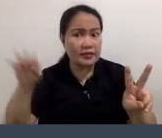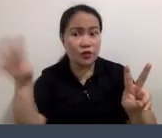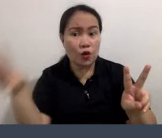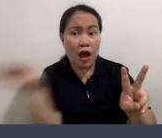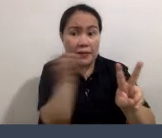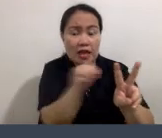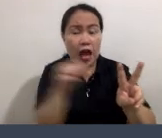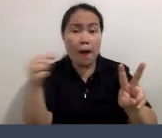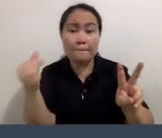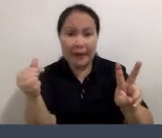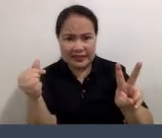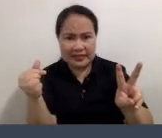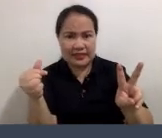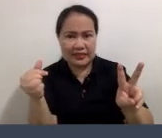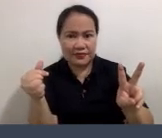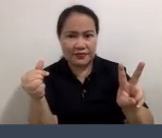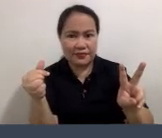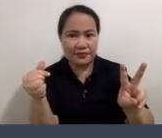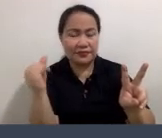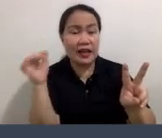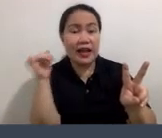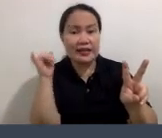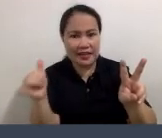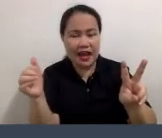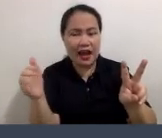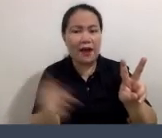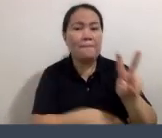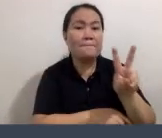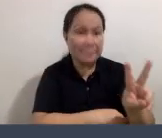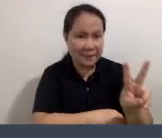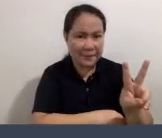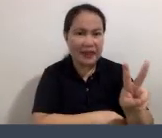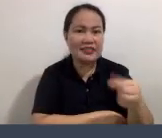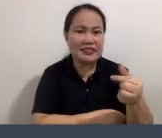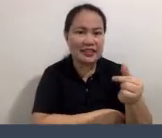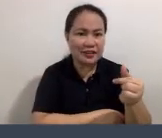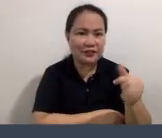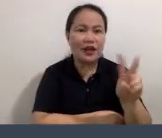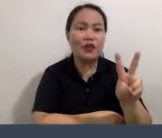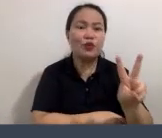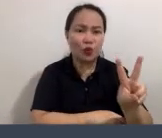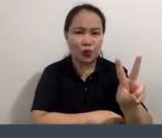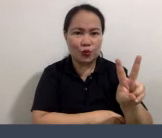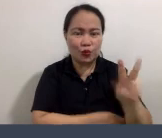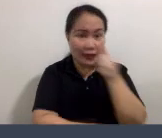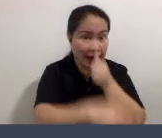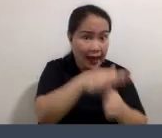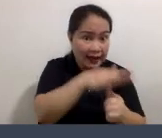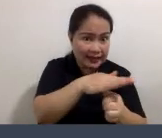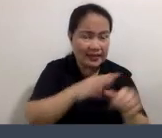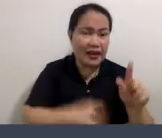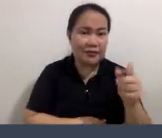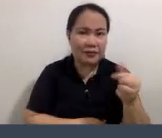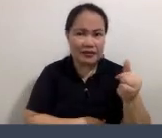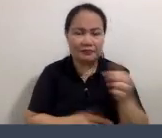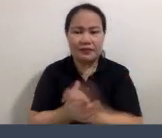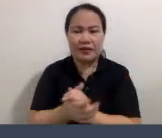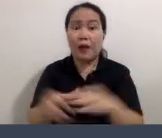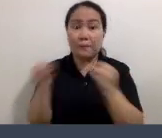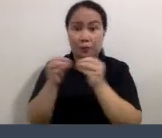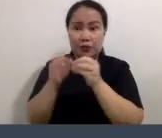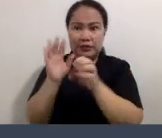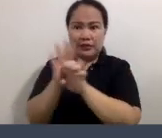So, kopyahin natin yung sign ni 6 and that is positive. So, therefore, our answer is positive 2. Let's have